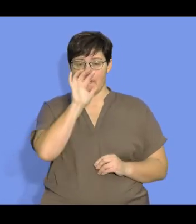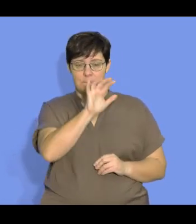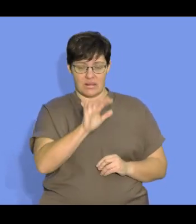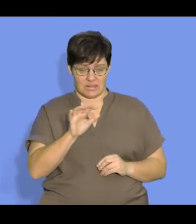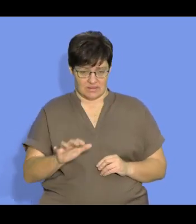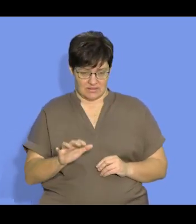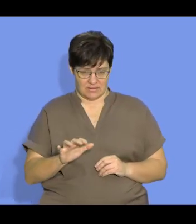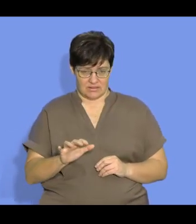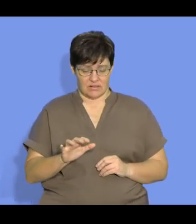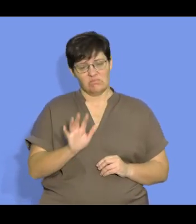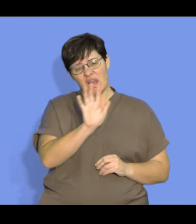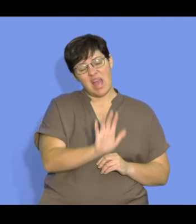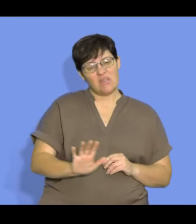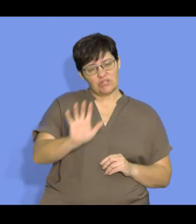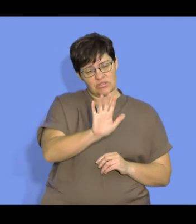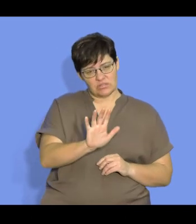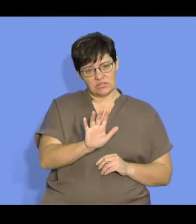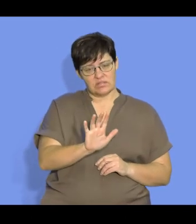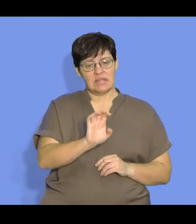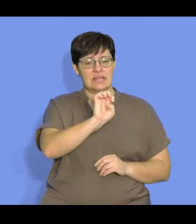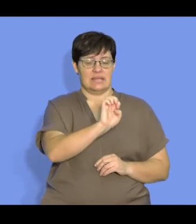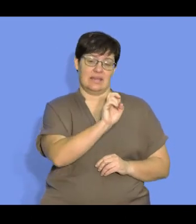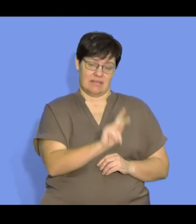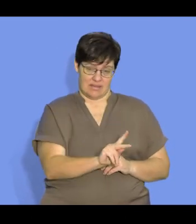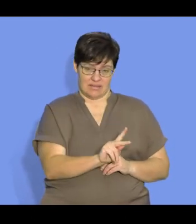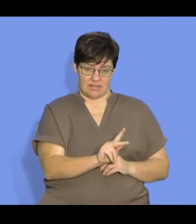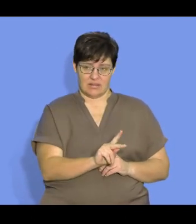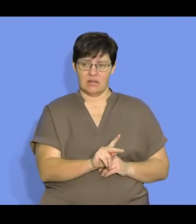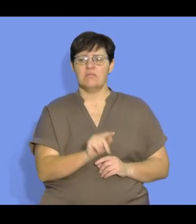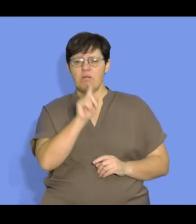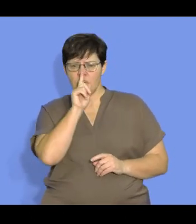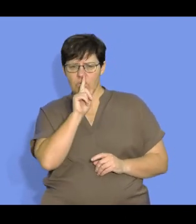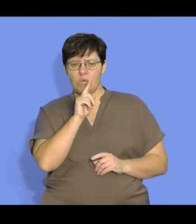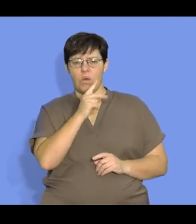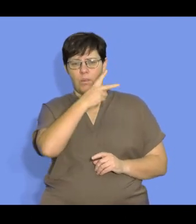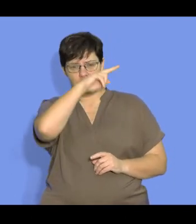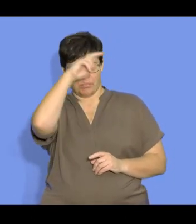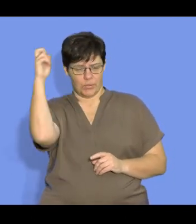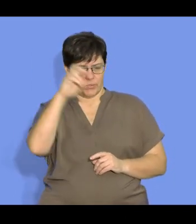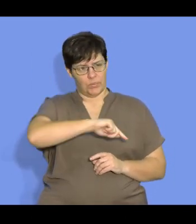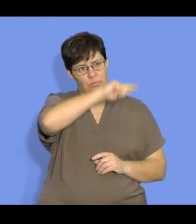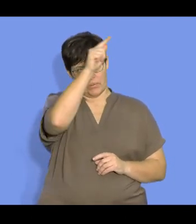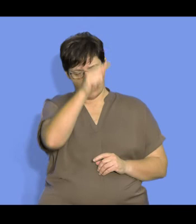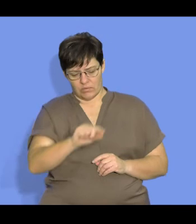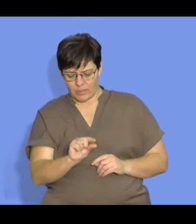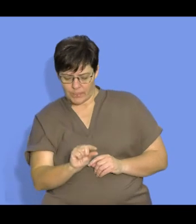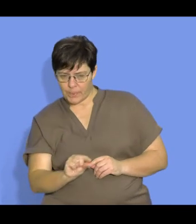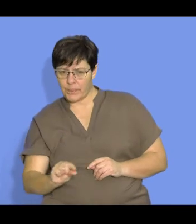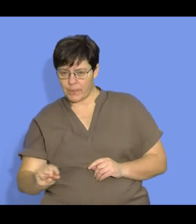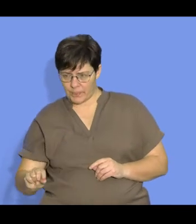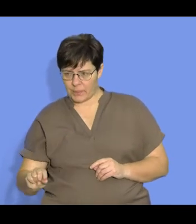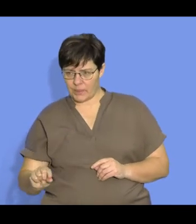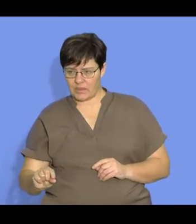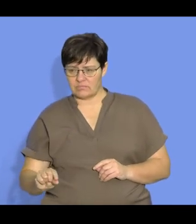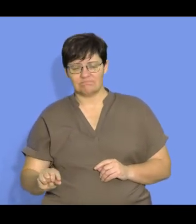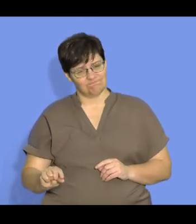that kinetic energy. And if we look at our blue curve, only that part of the particles will